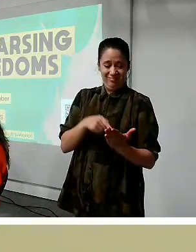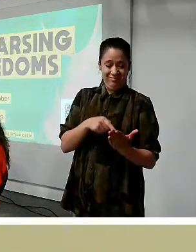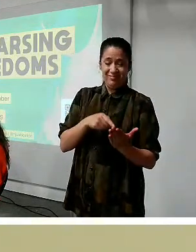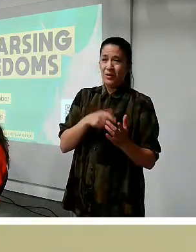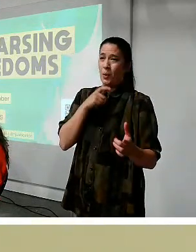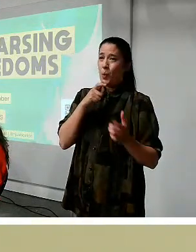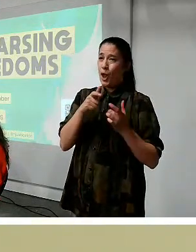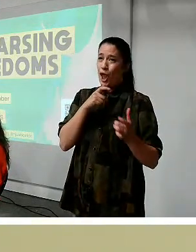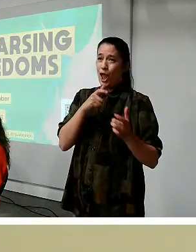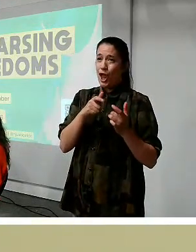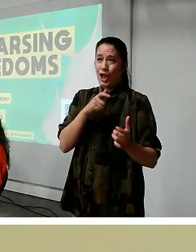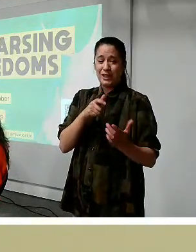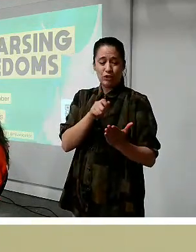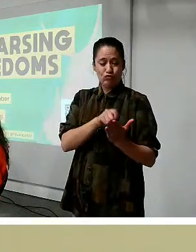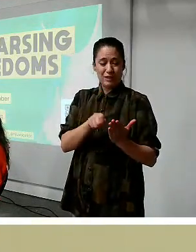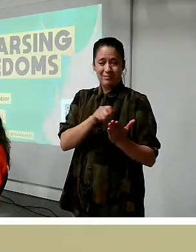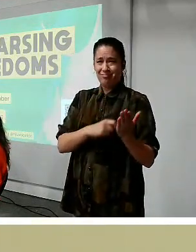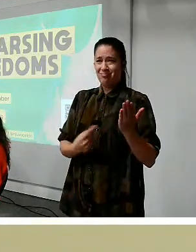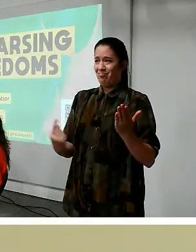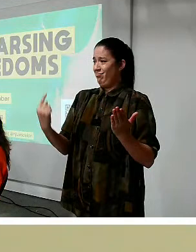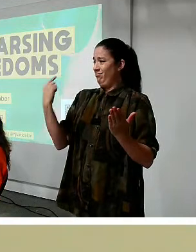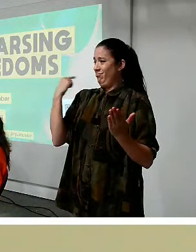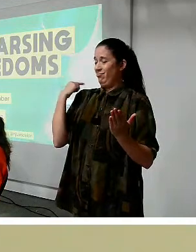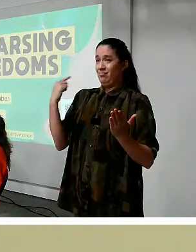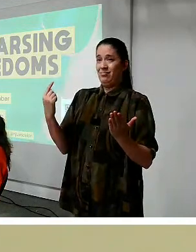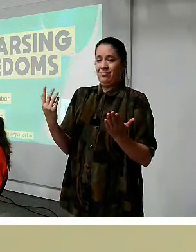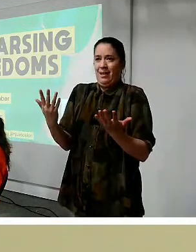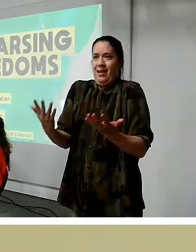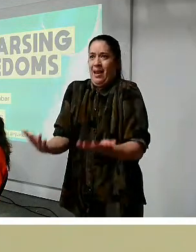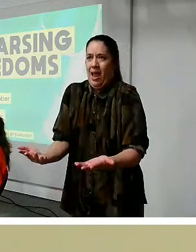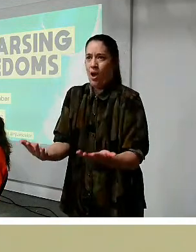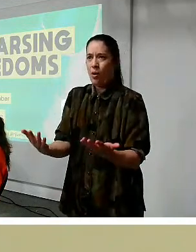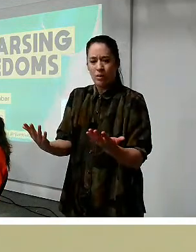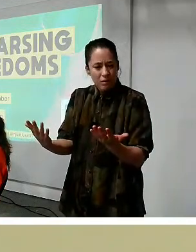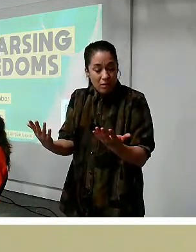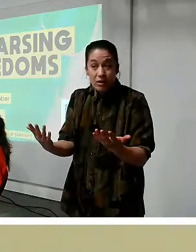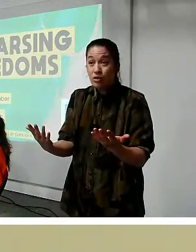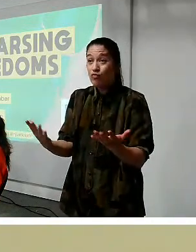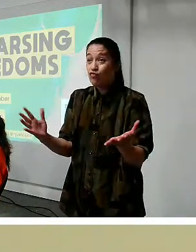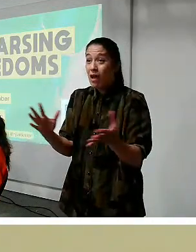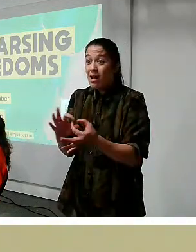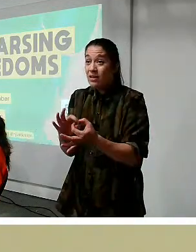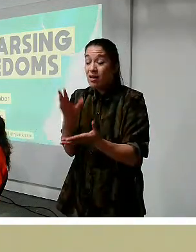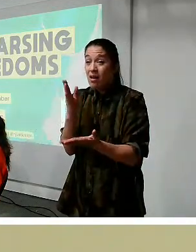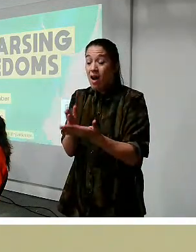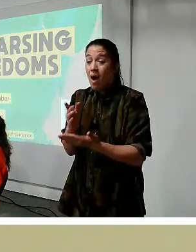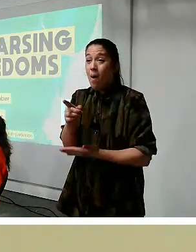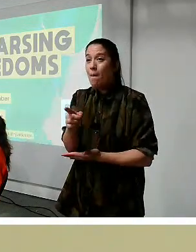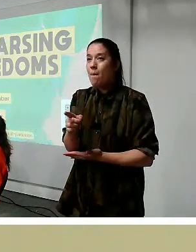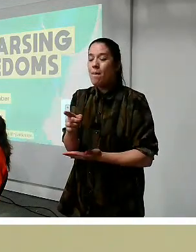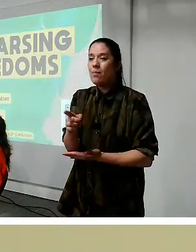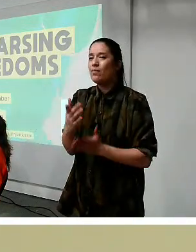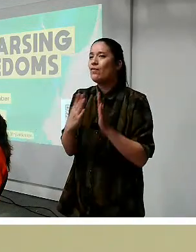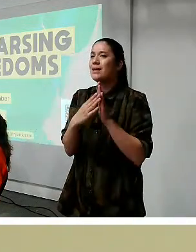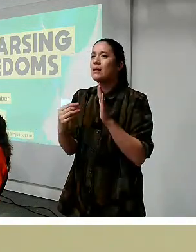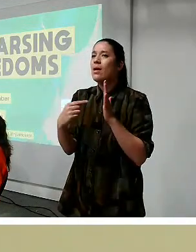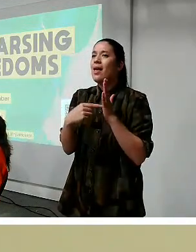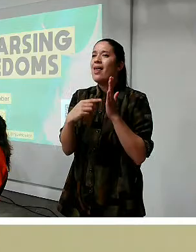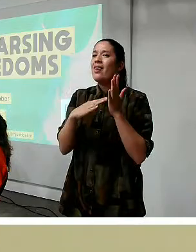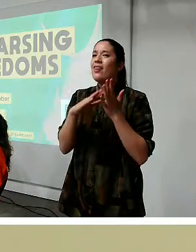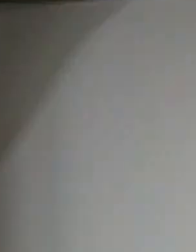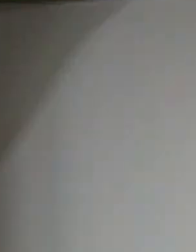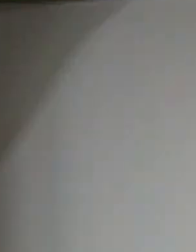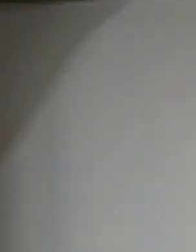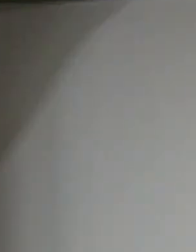quite shocking. You know, you take Thatcherism and all the stuff that went with that and look at now, and so little seems to